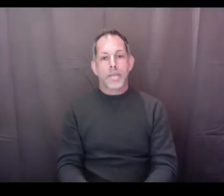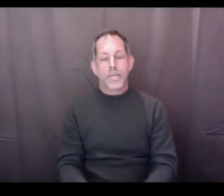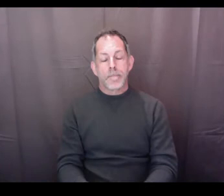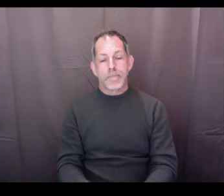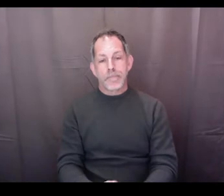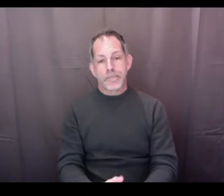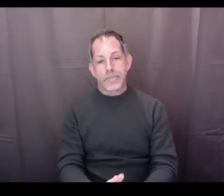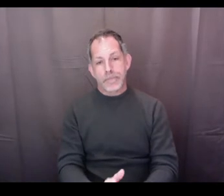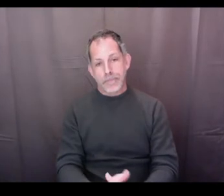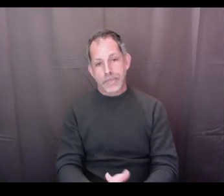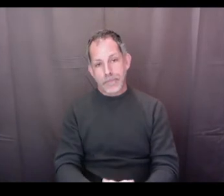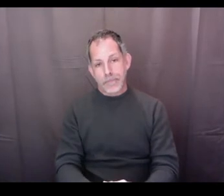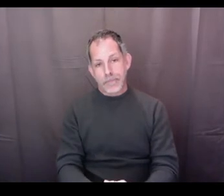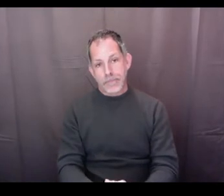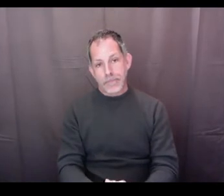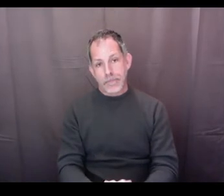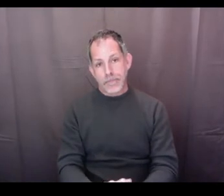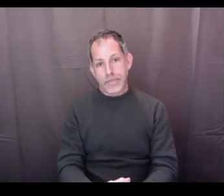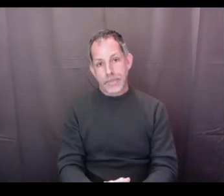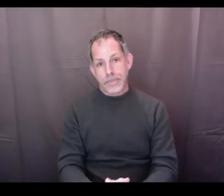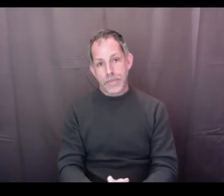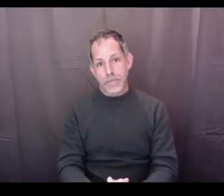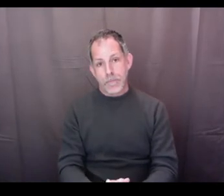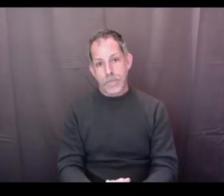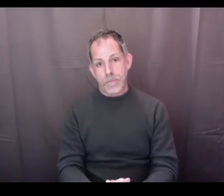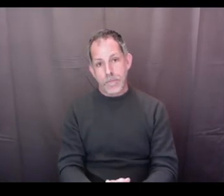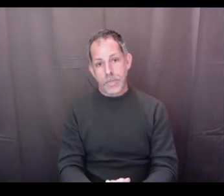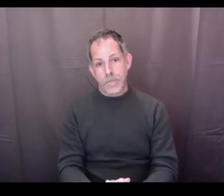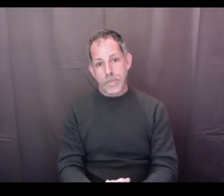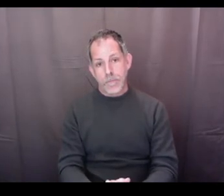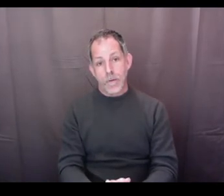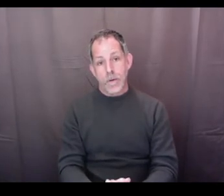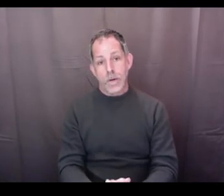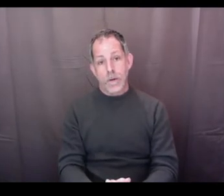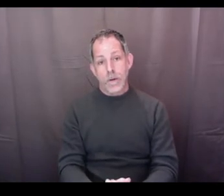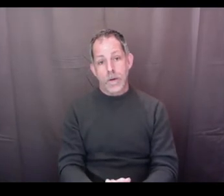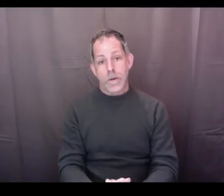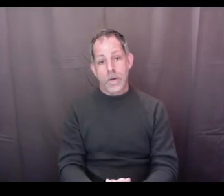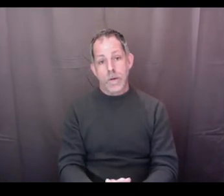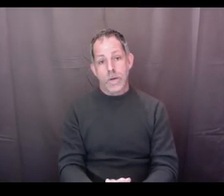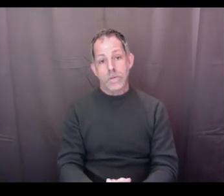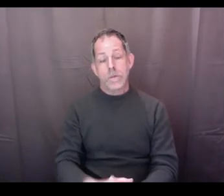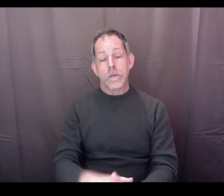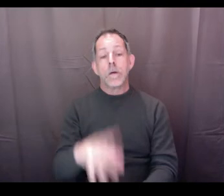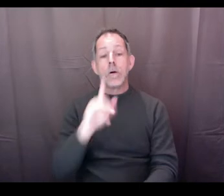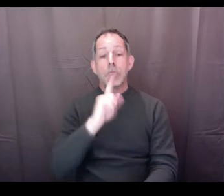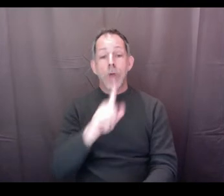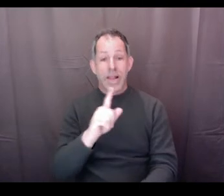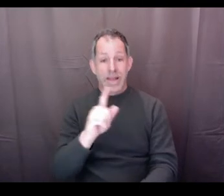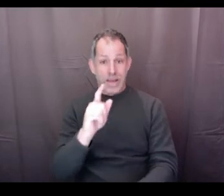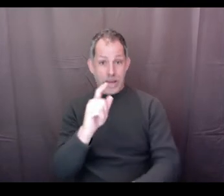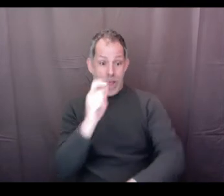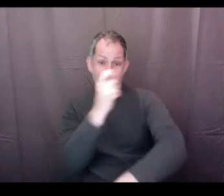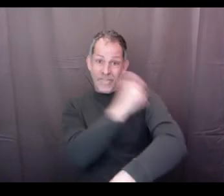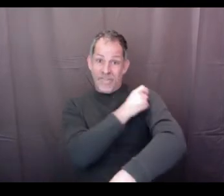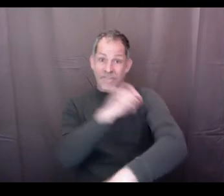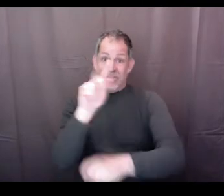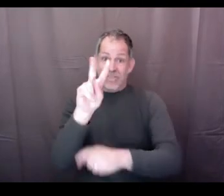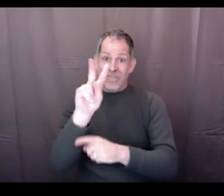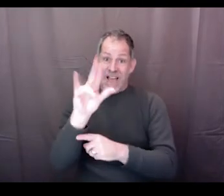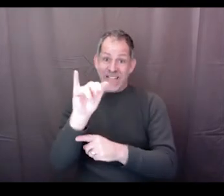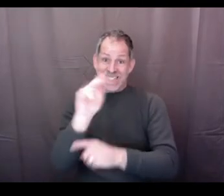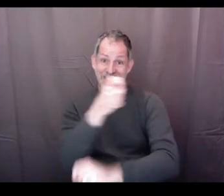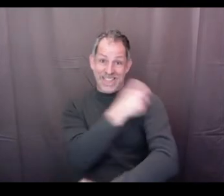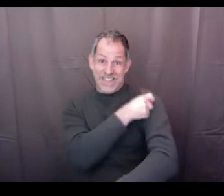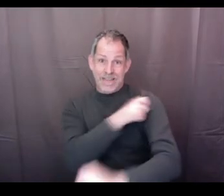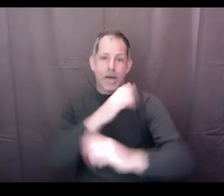involved. After someone gets ill, there's a vaccine, but that's usually, vaccine is more about preventing the acquisition of